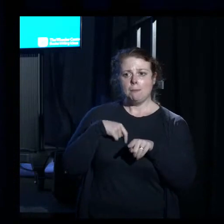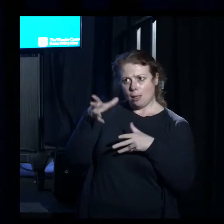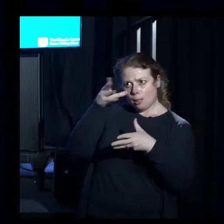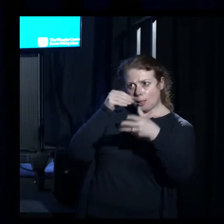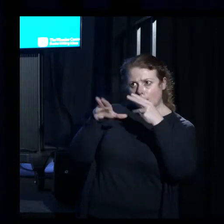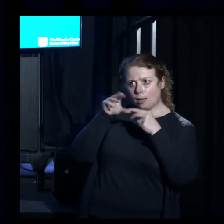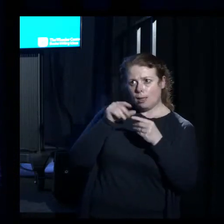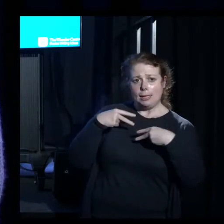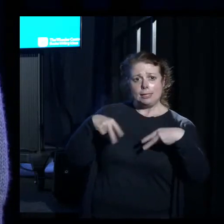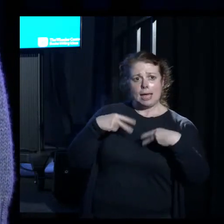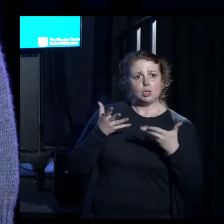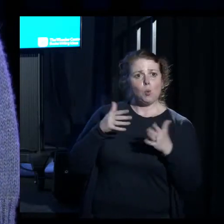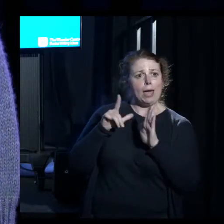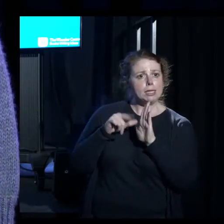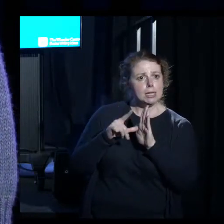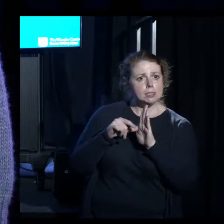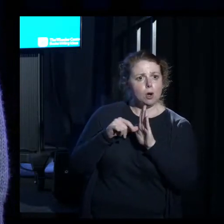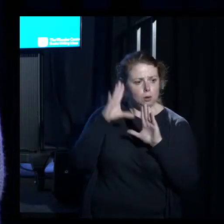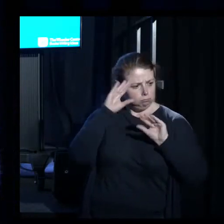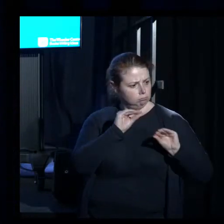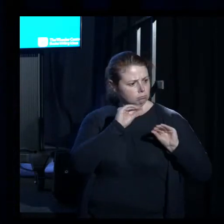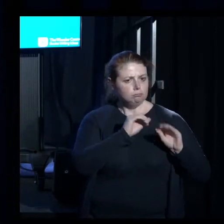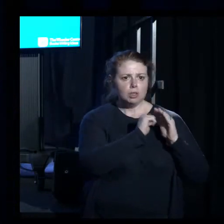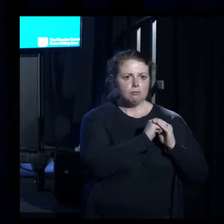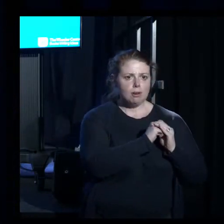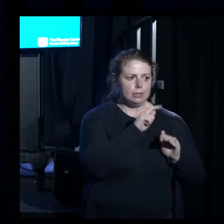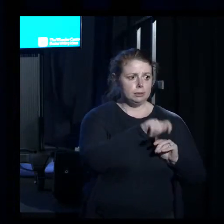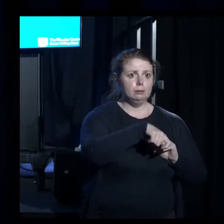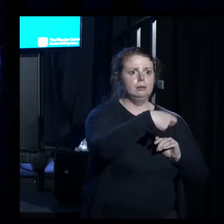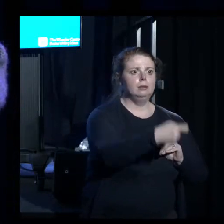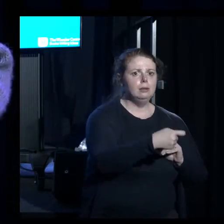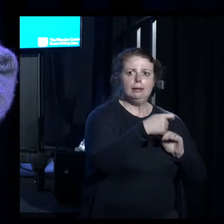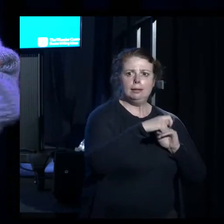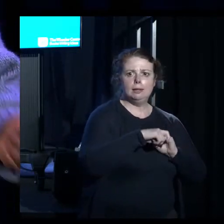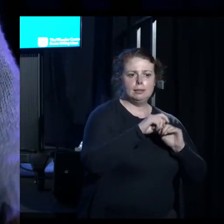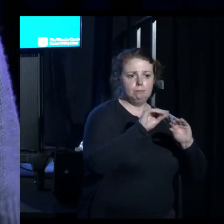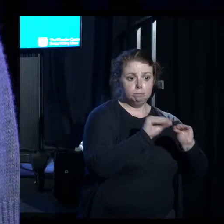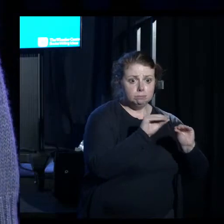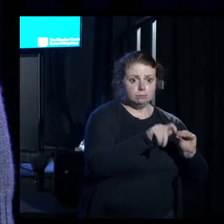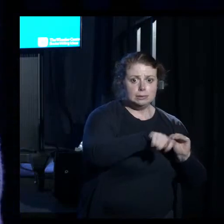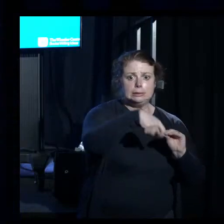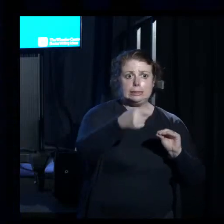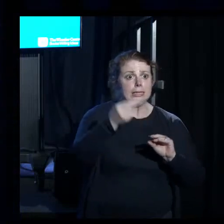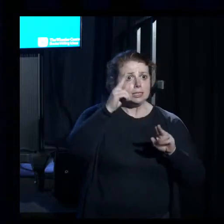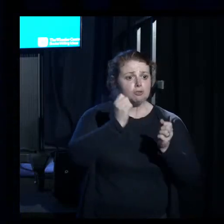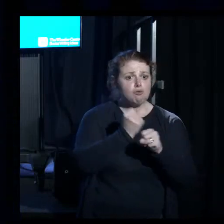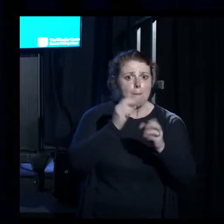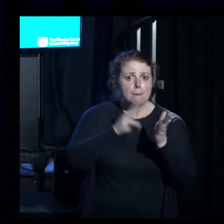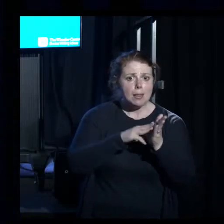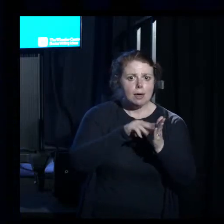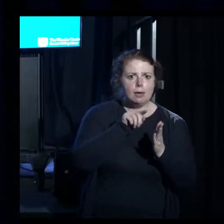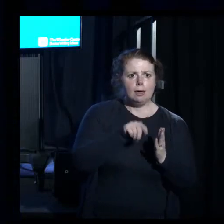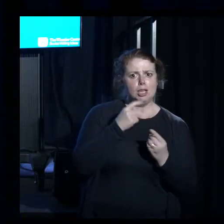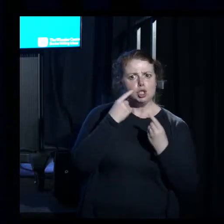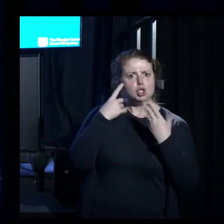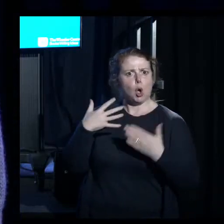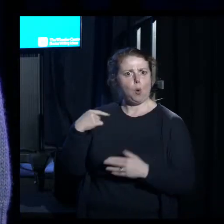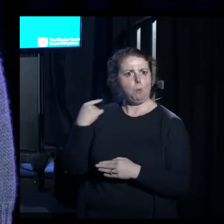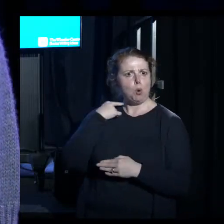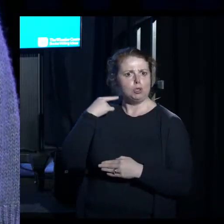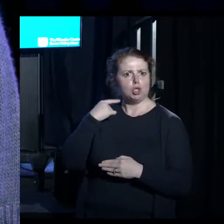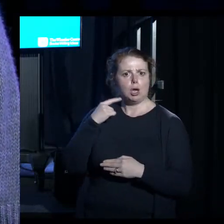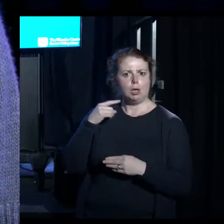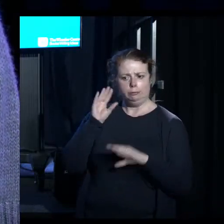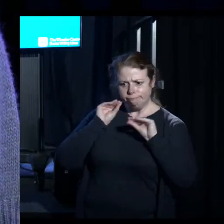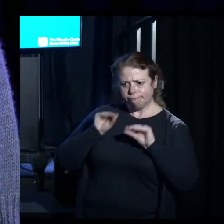off TikTok. I taught it to my friend. He taught it to his neighbour, who taught it to his nan. She taught it to her butcher, who taught